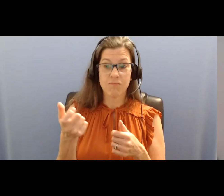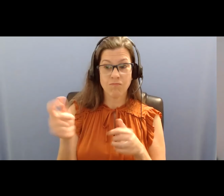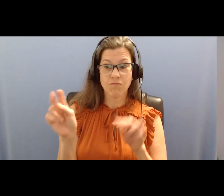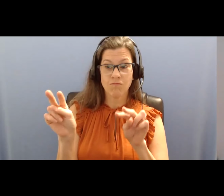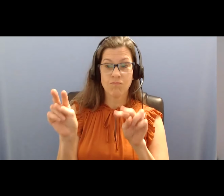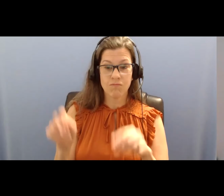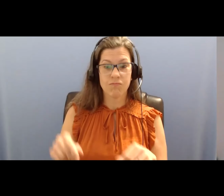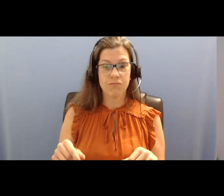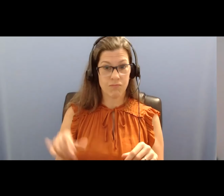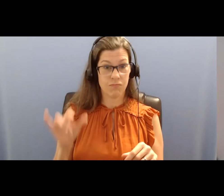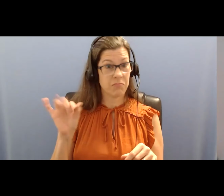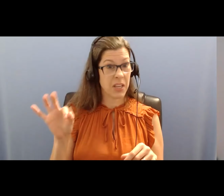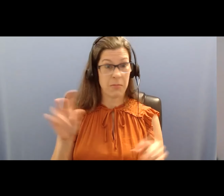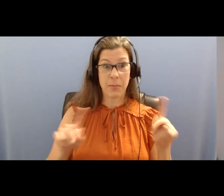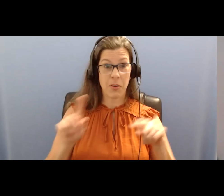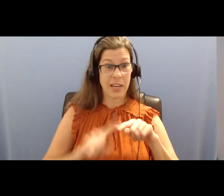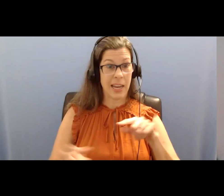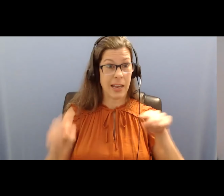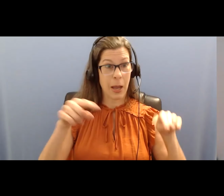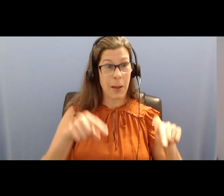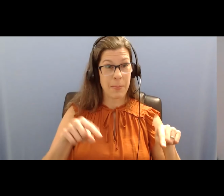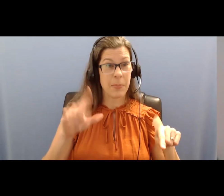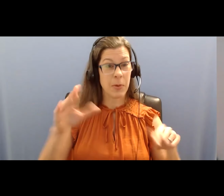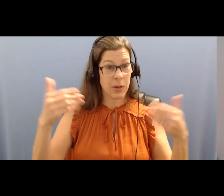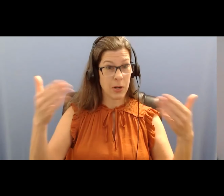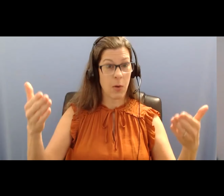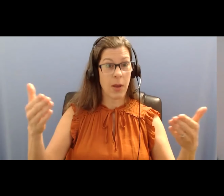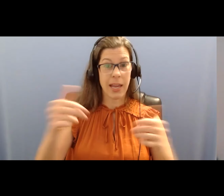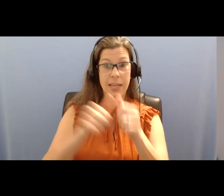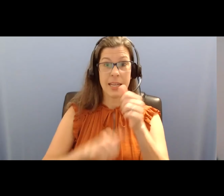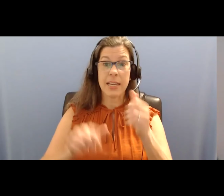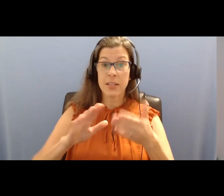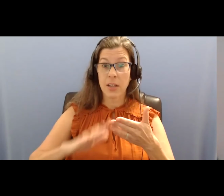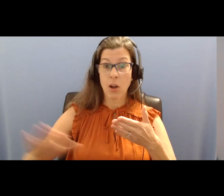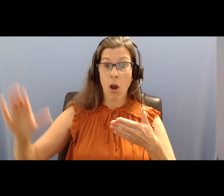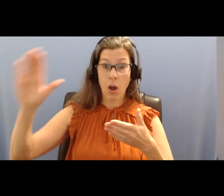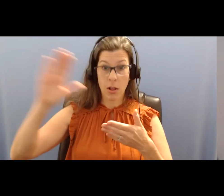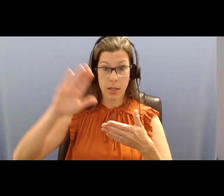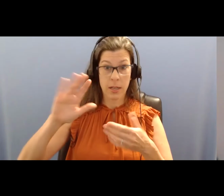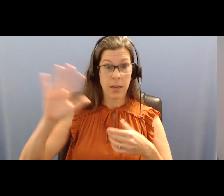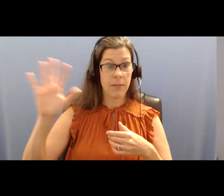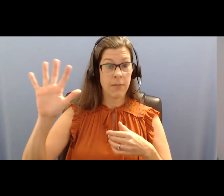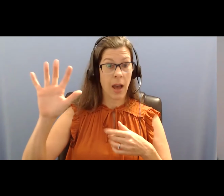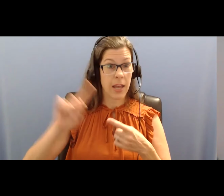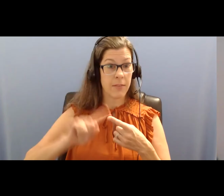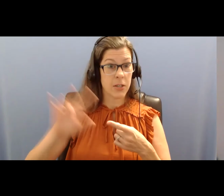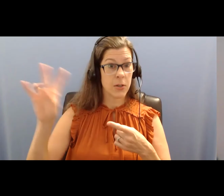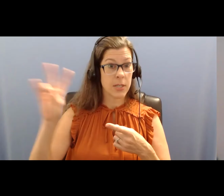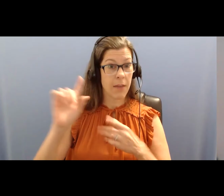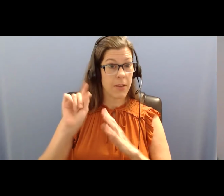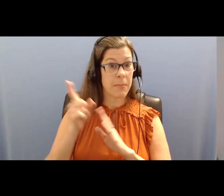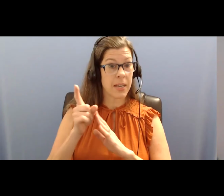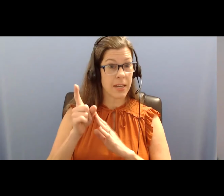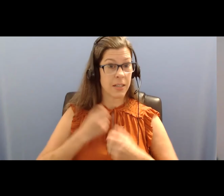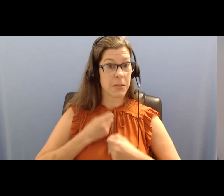And for those who couldn't attend, we'll go ahead and have each college, we'll get about 5 to 7 minutes to share about